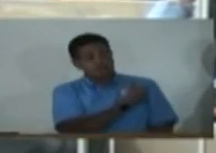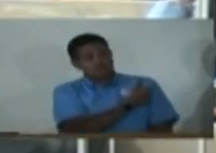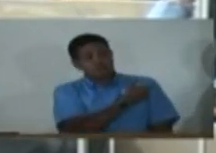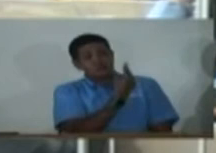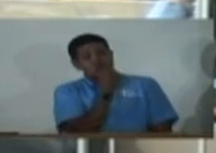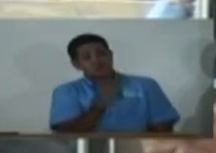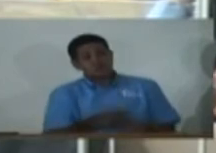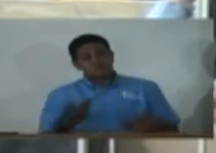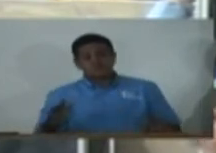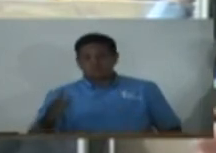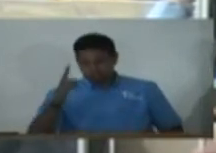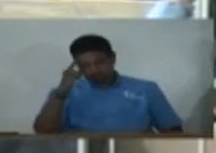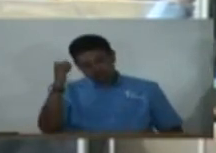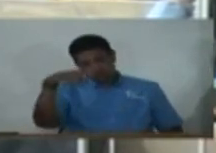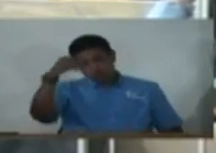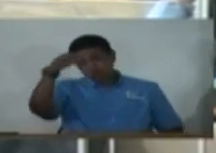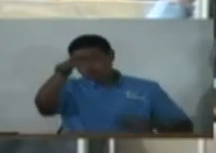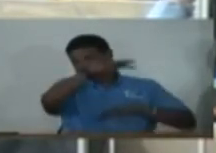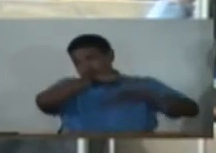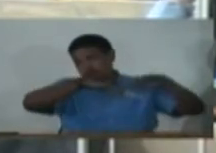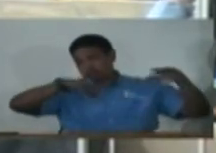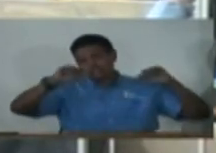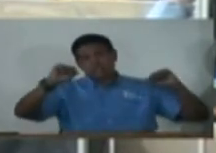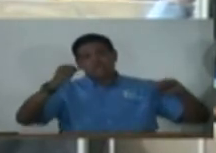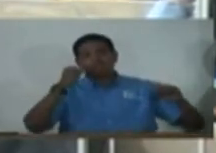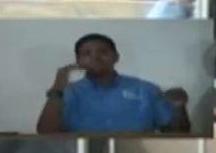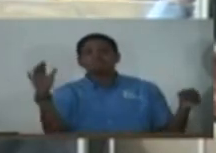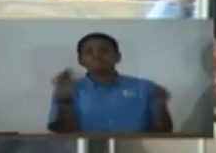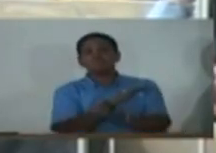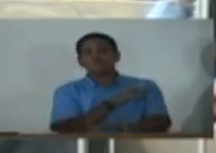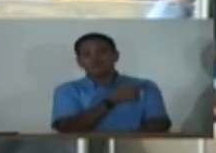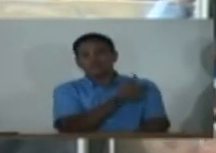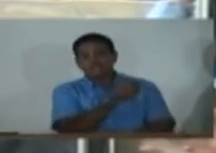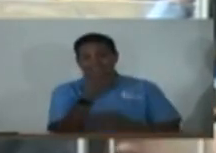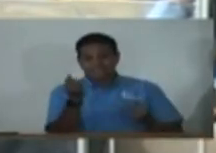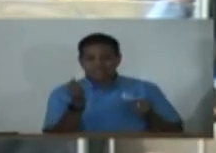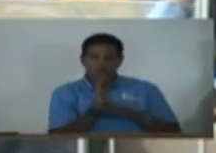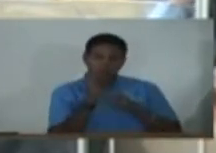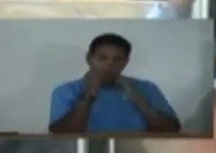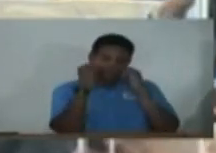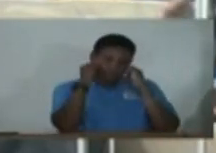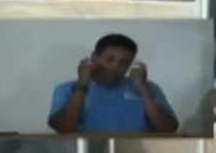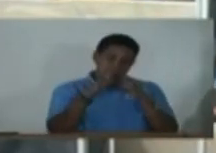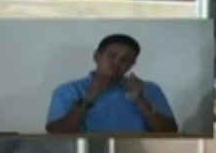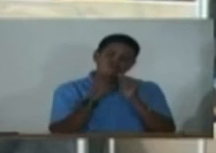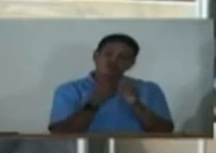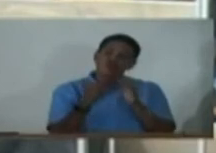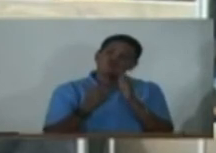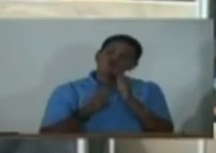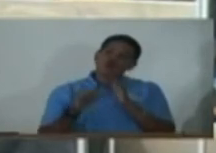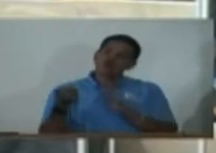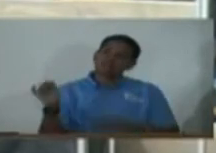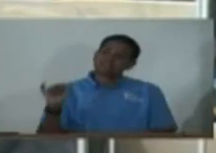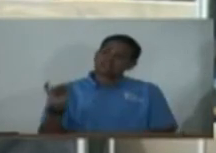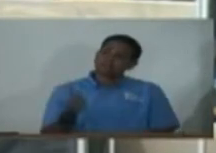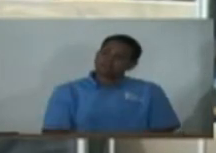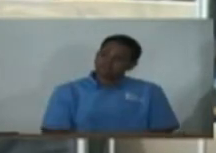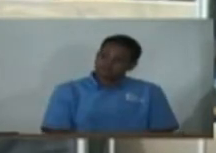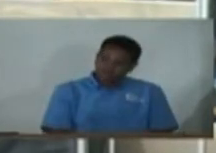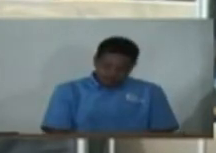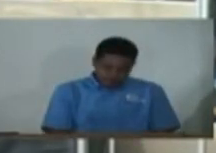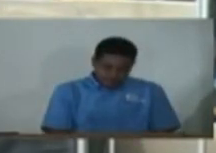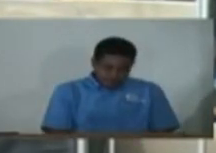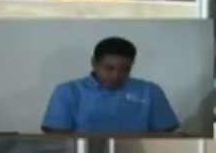measure. You can go about your business wearing your mask, of course, and following all the other protocols.